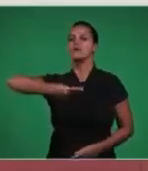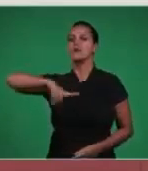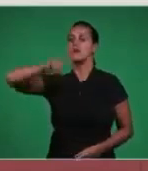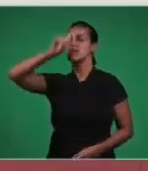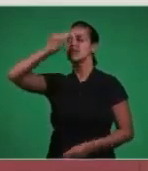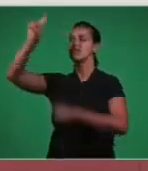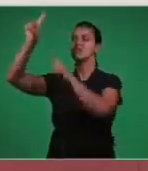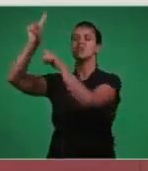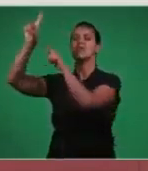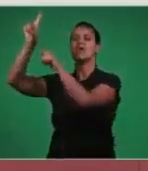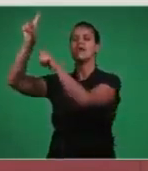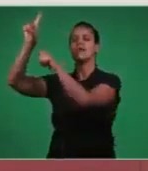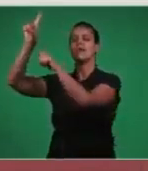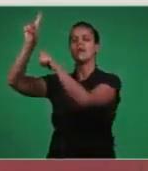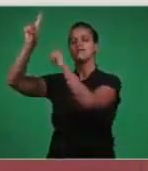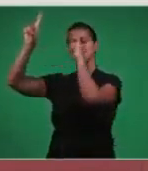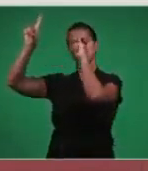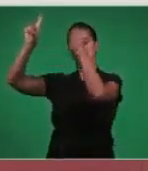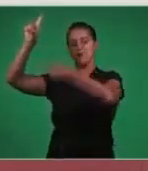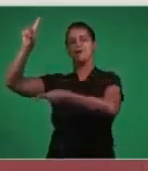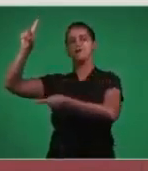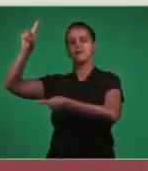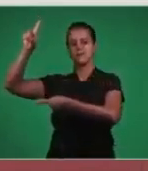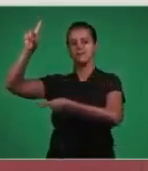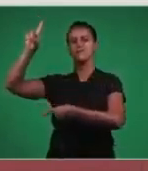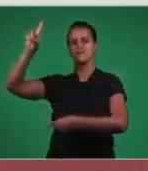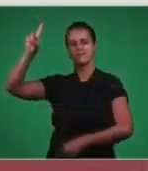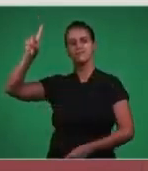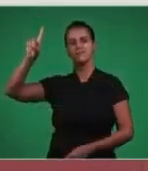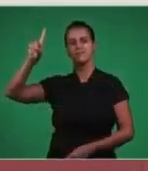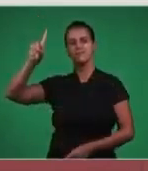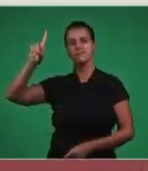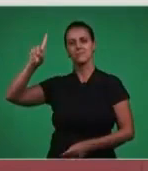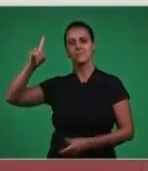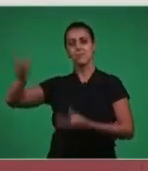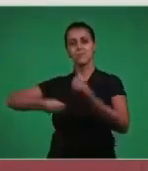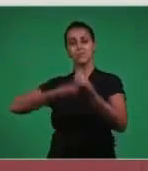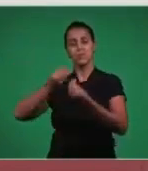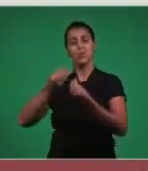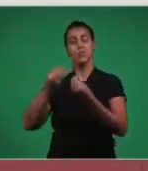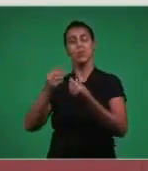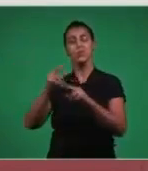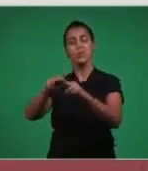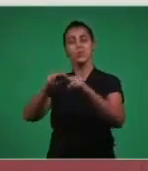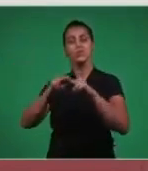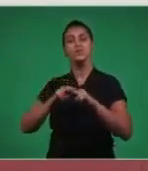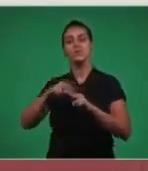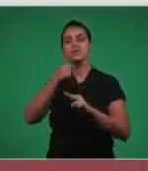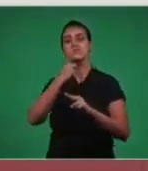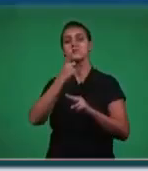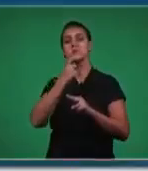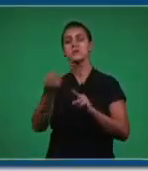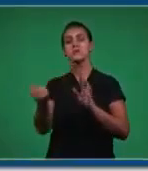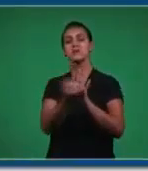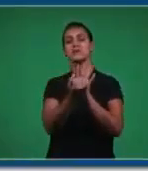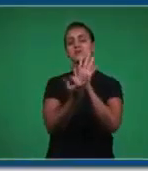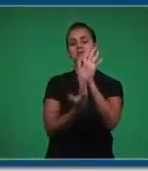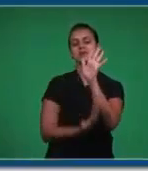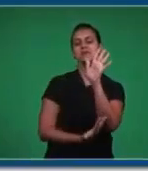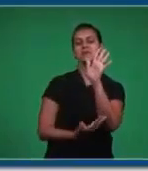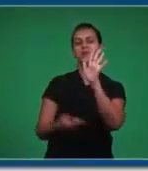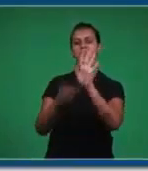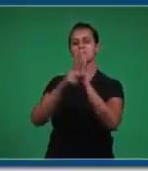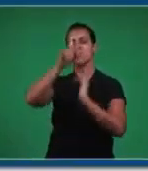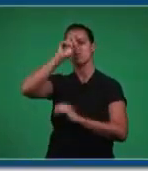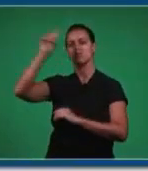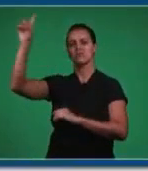He speaks, everything takes place. And what is the origin of this blood that will circulate? Because the